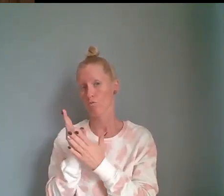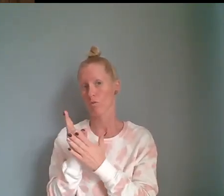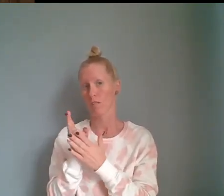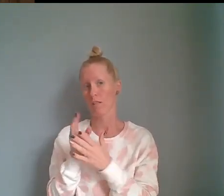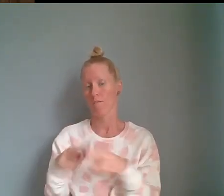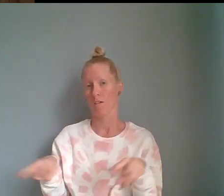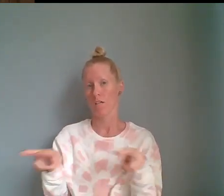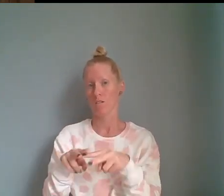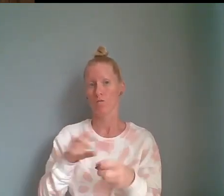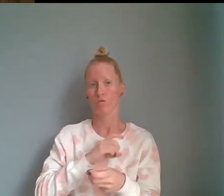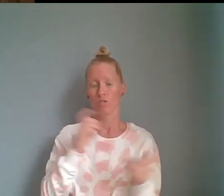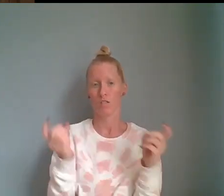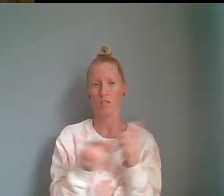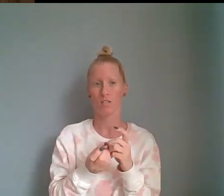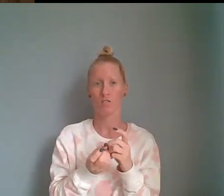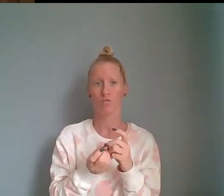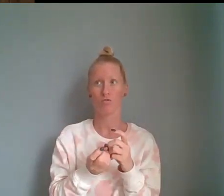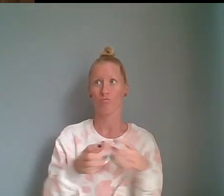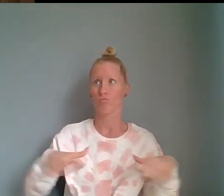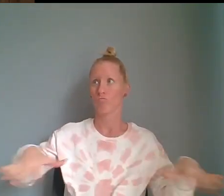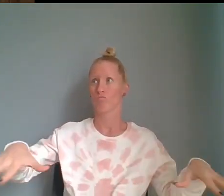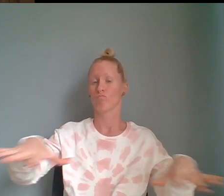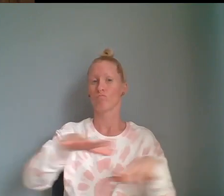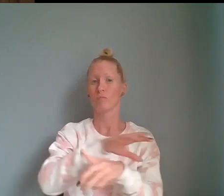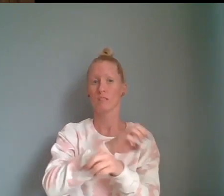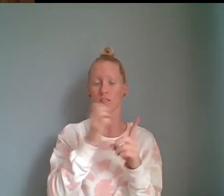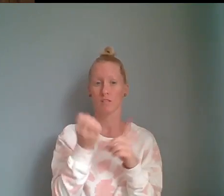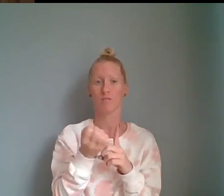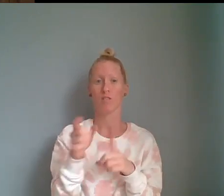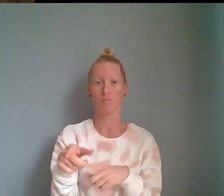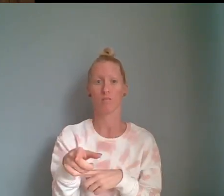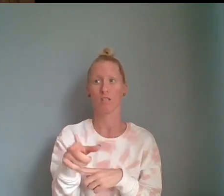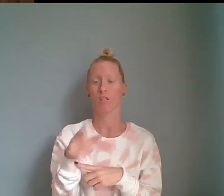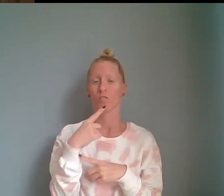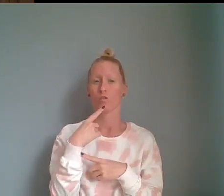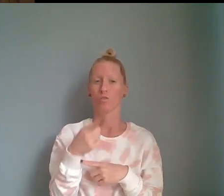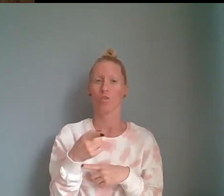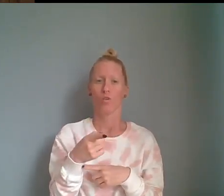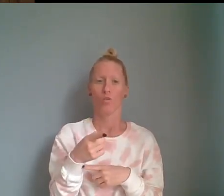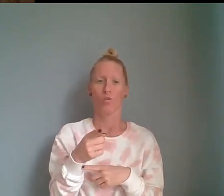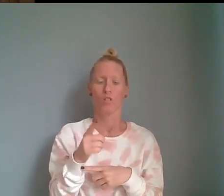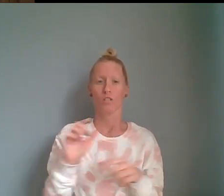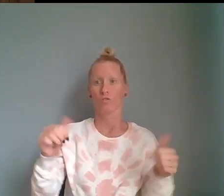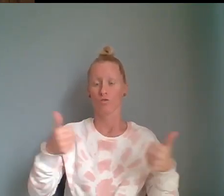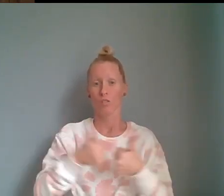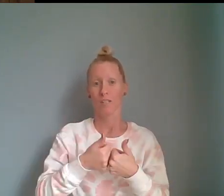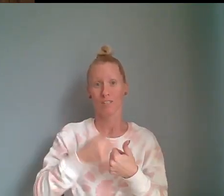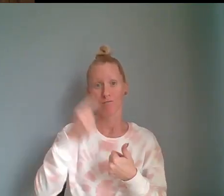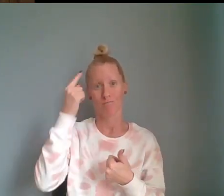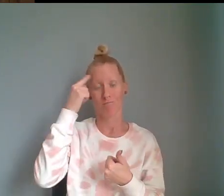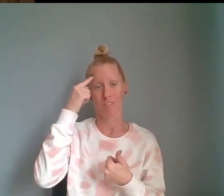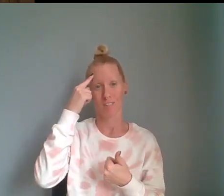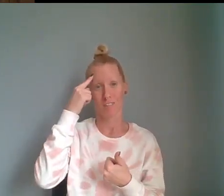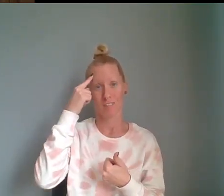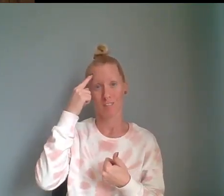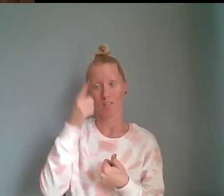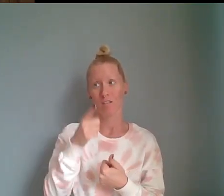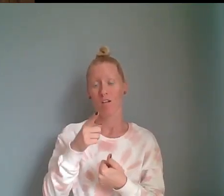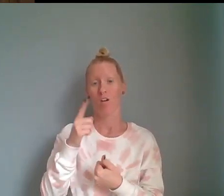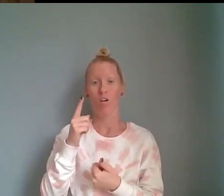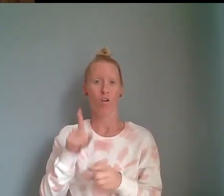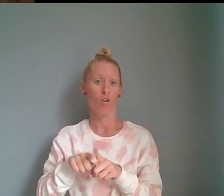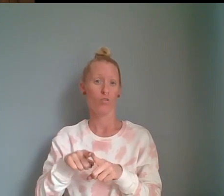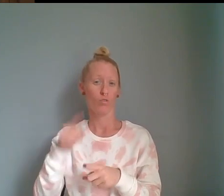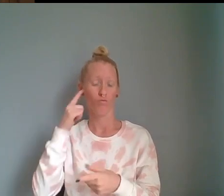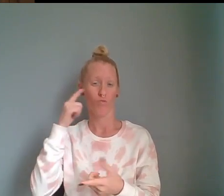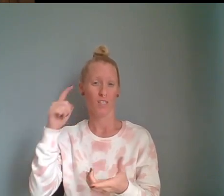change aspects of the environment that are related to depressive symptoms. So they challenge irrational thinking, but they also recognize that